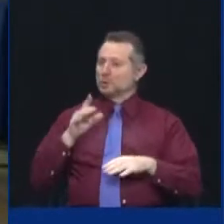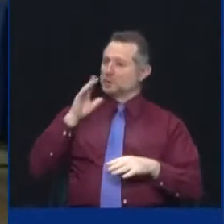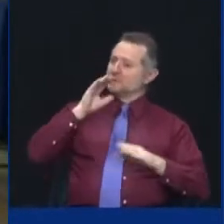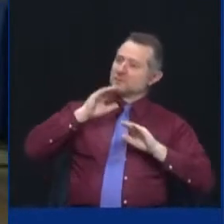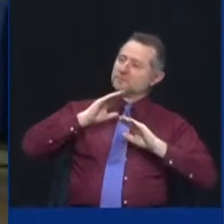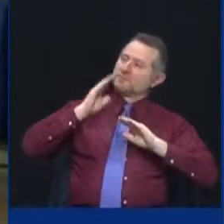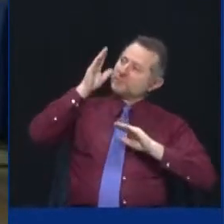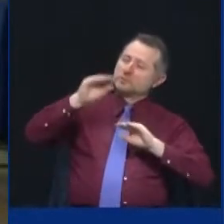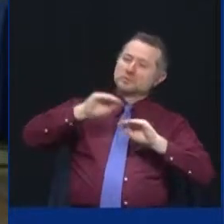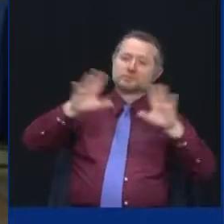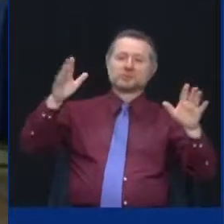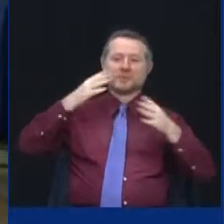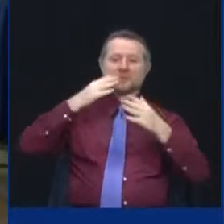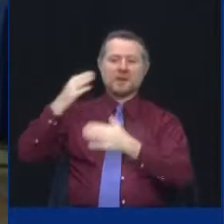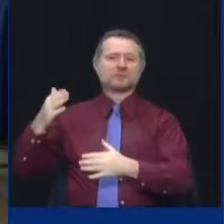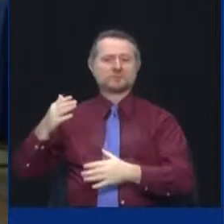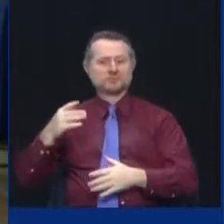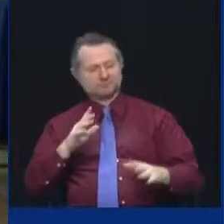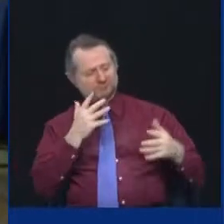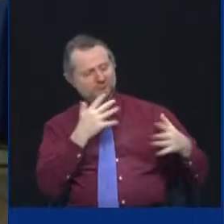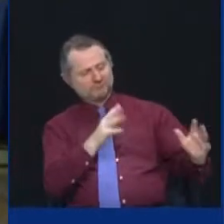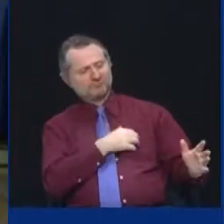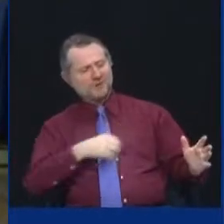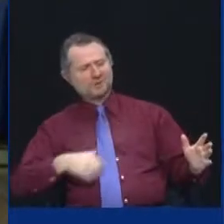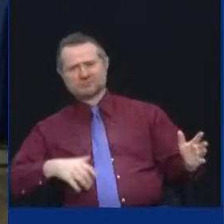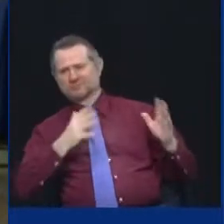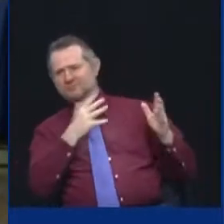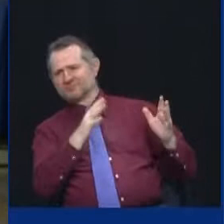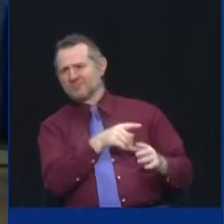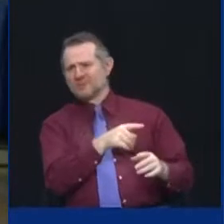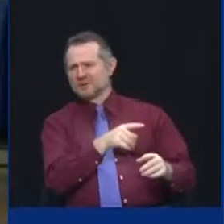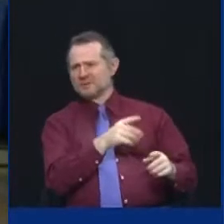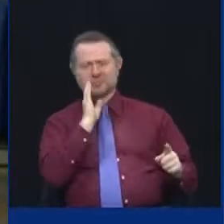very much, Mayor. Let's give Mayor Byron Brown a big round of applause.